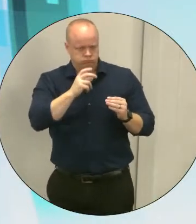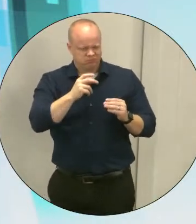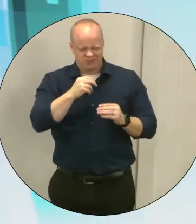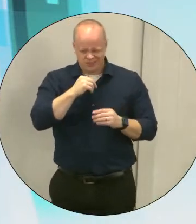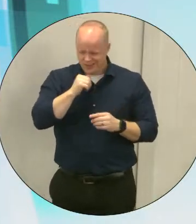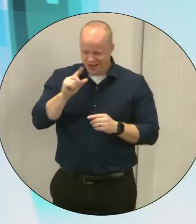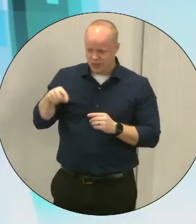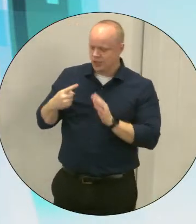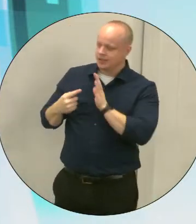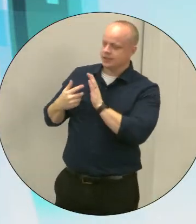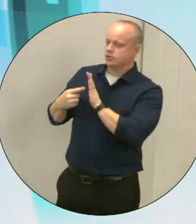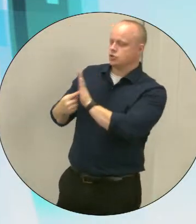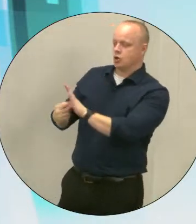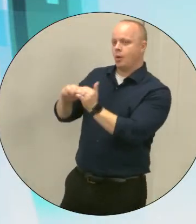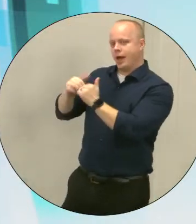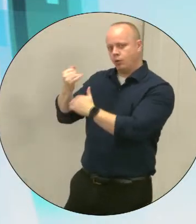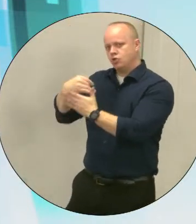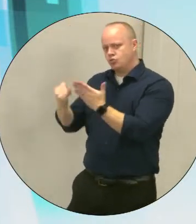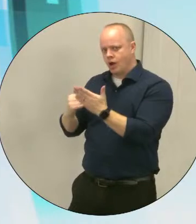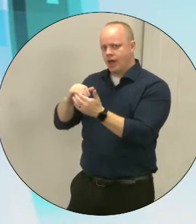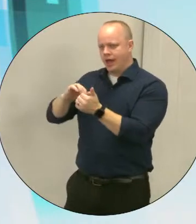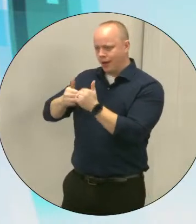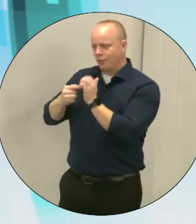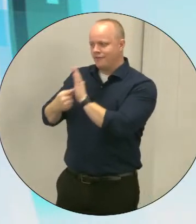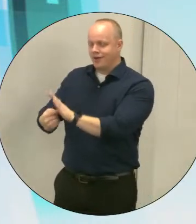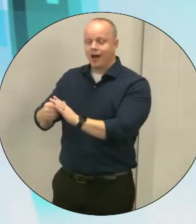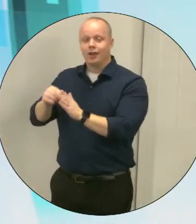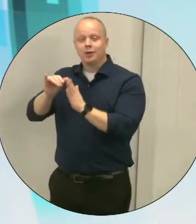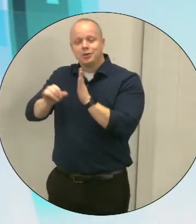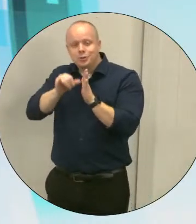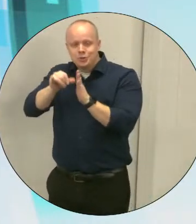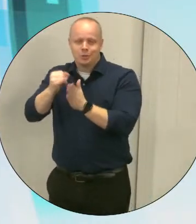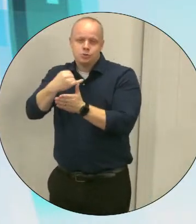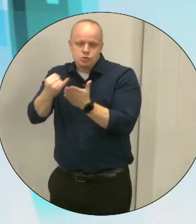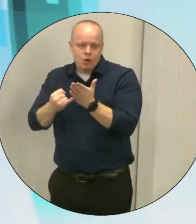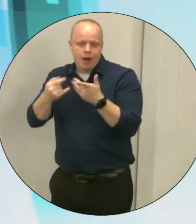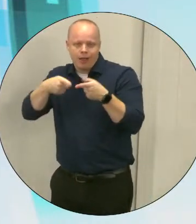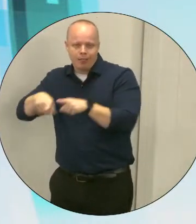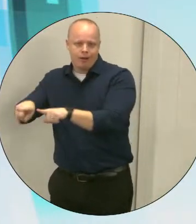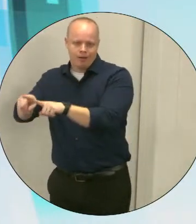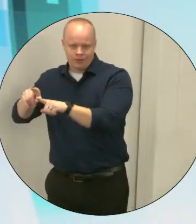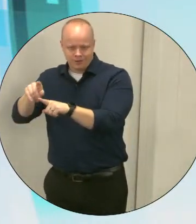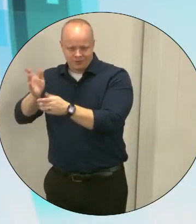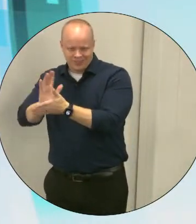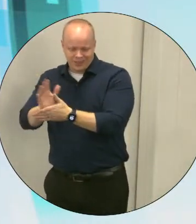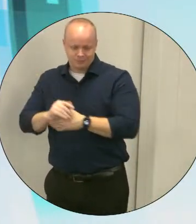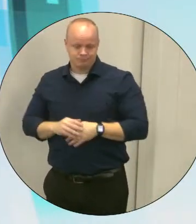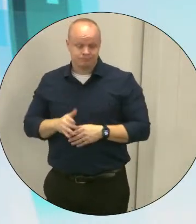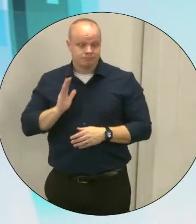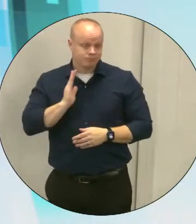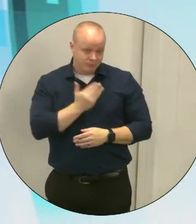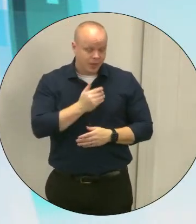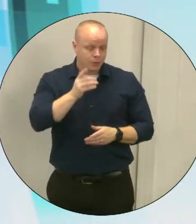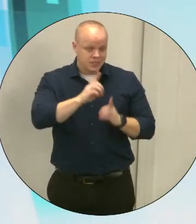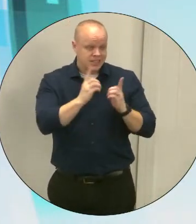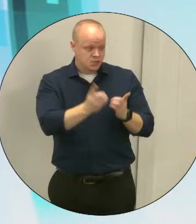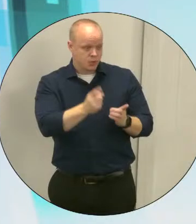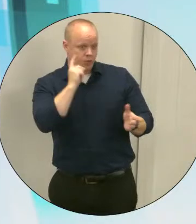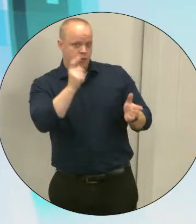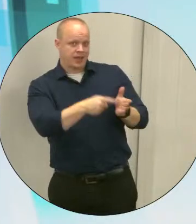simply showing students how to draw or how to follow YouTube draw-along videos. Our district is recognized year after year as one